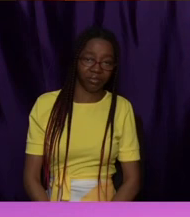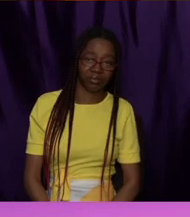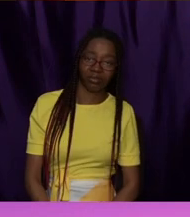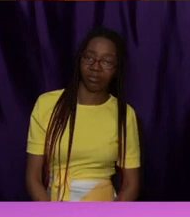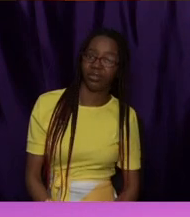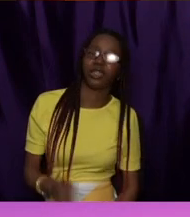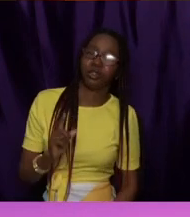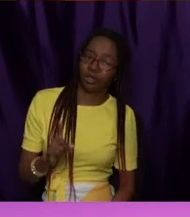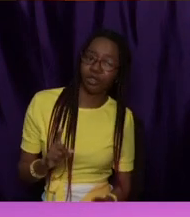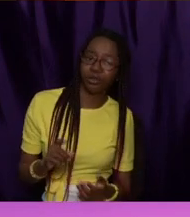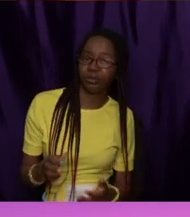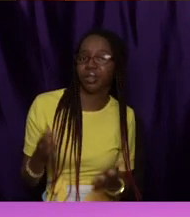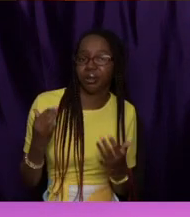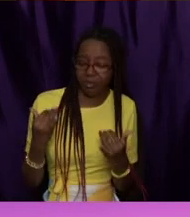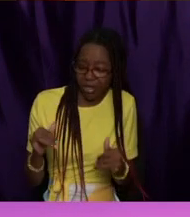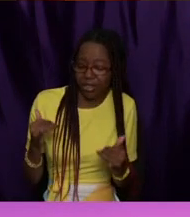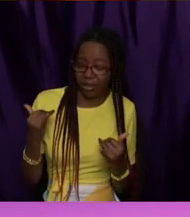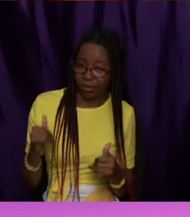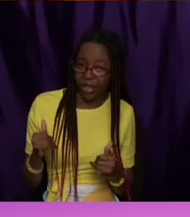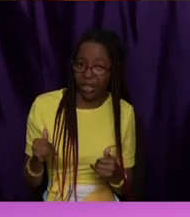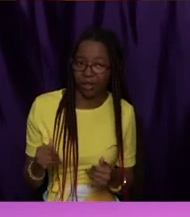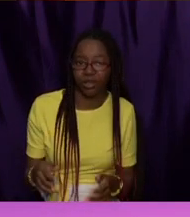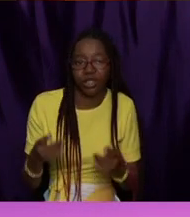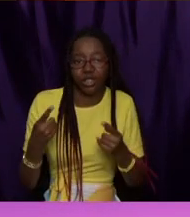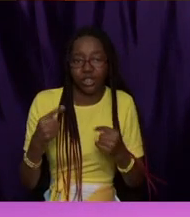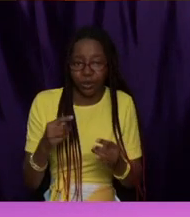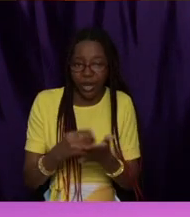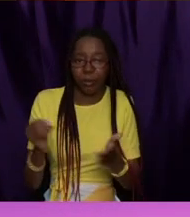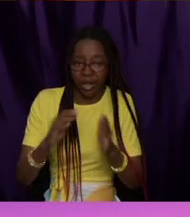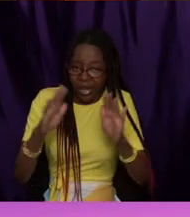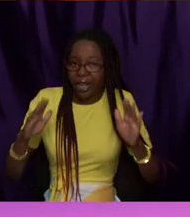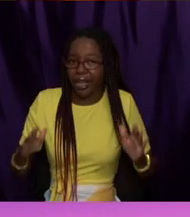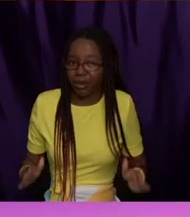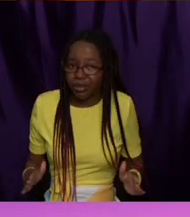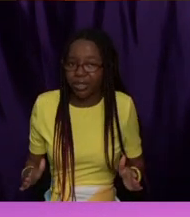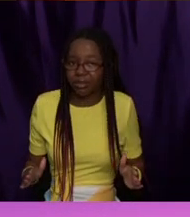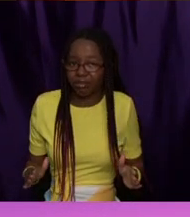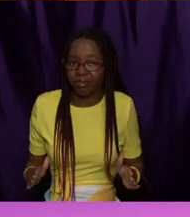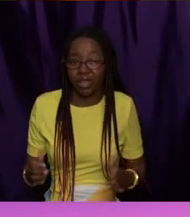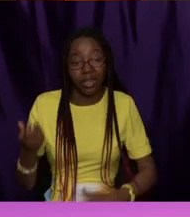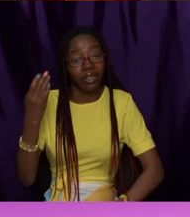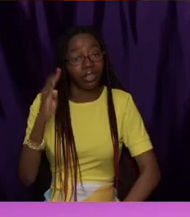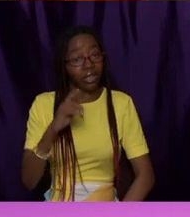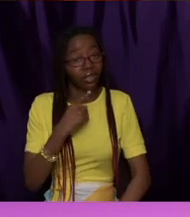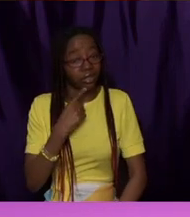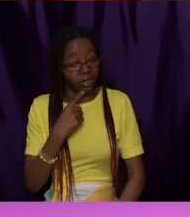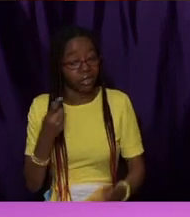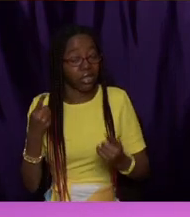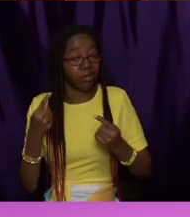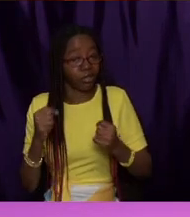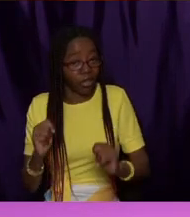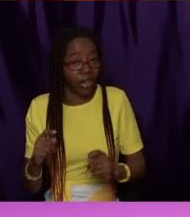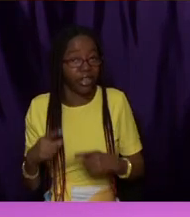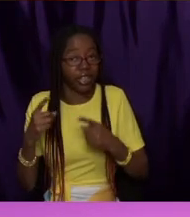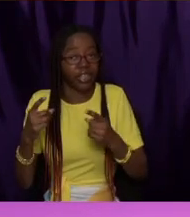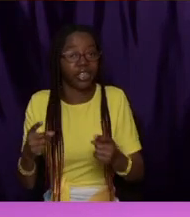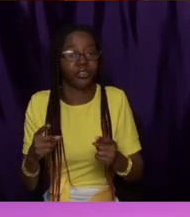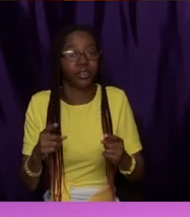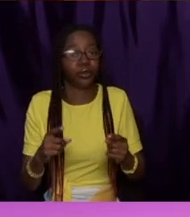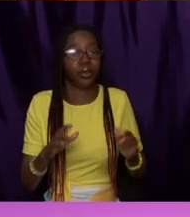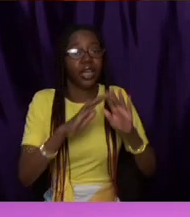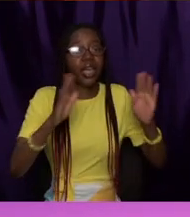See, you messing around trying to get a house. God says, I'm trying to give you